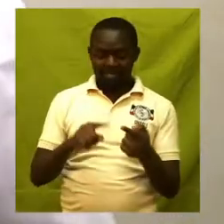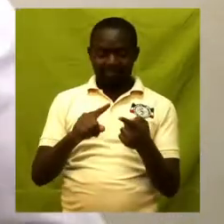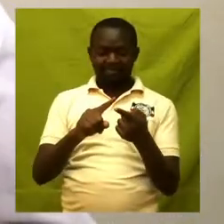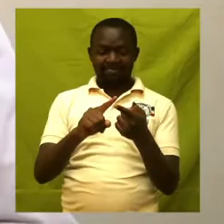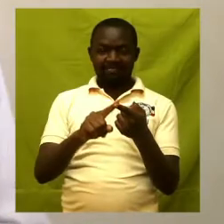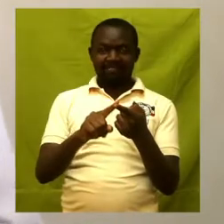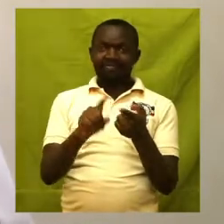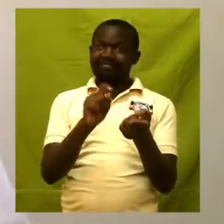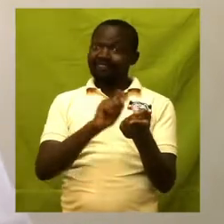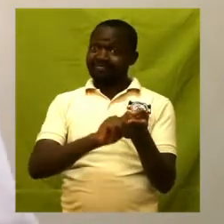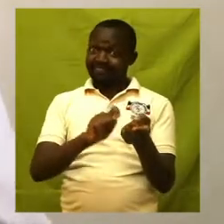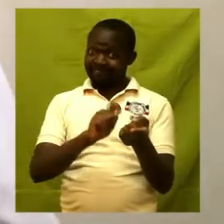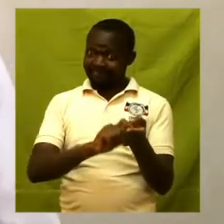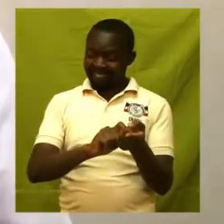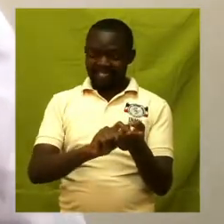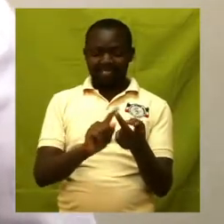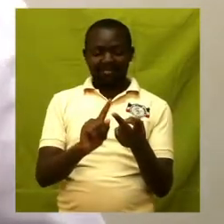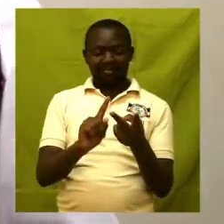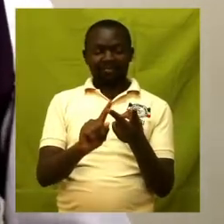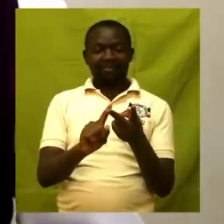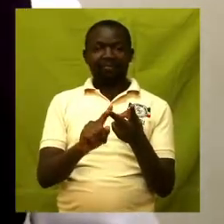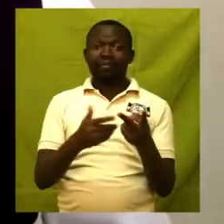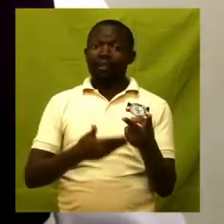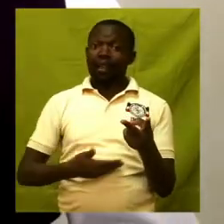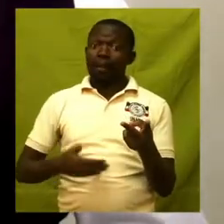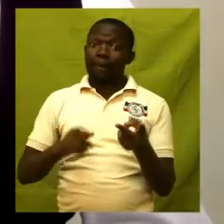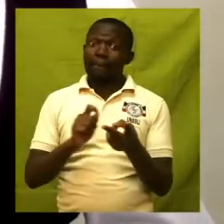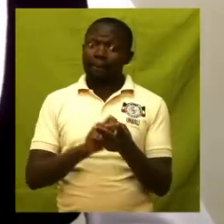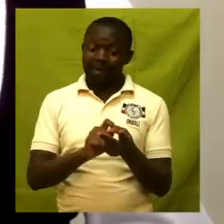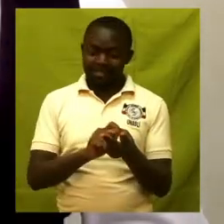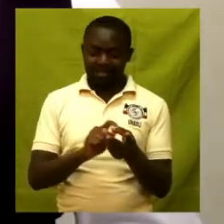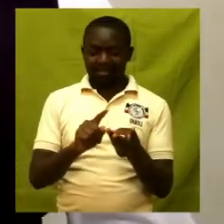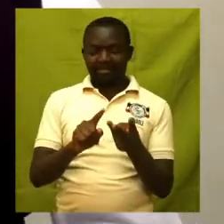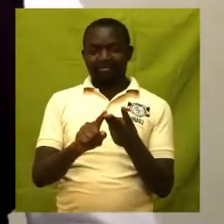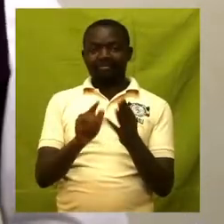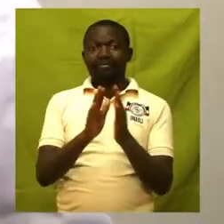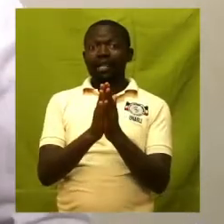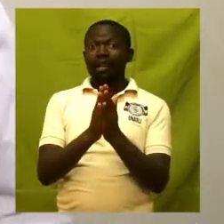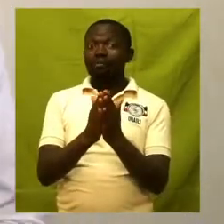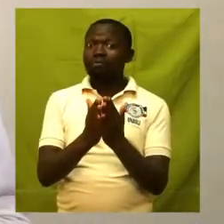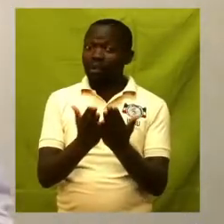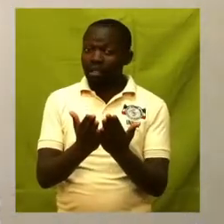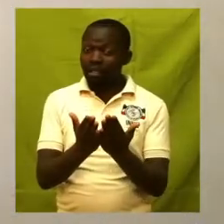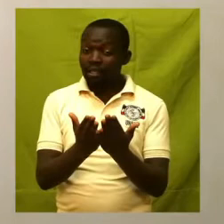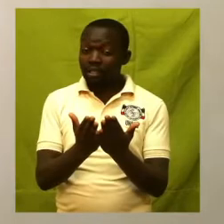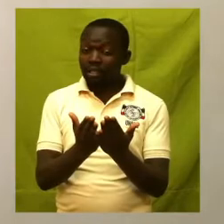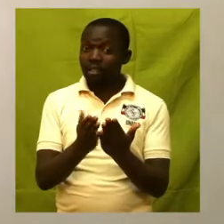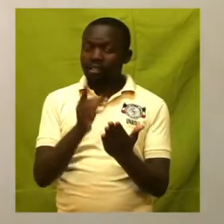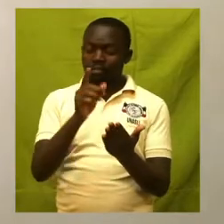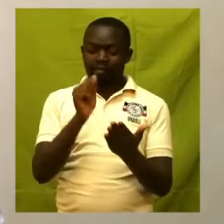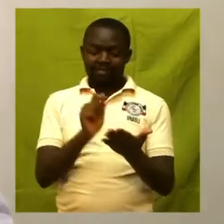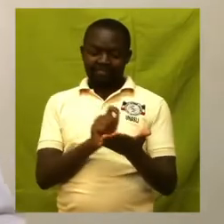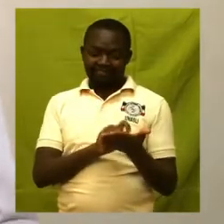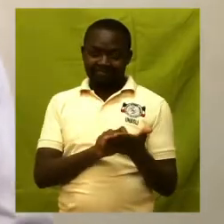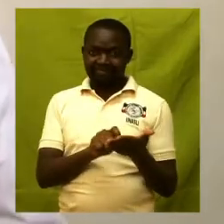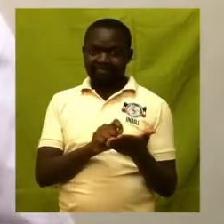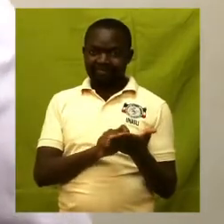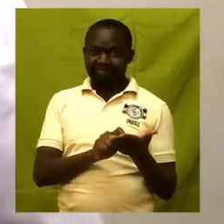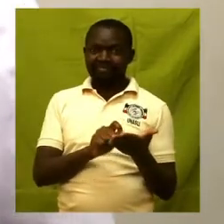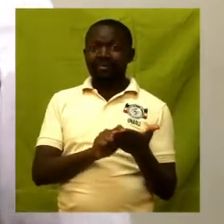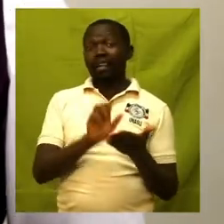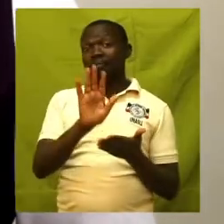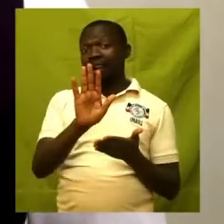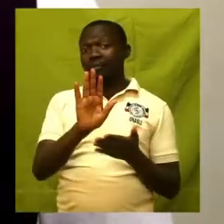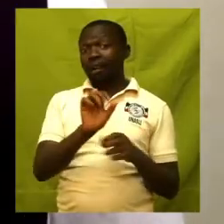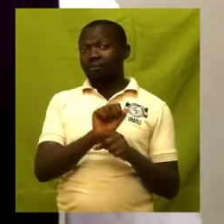pen, a pencil, and a book where you are going to write your